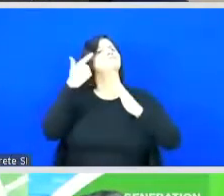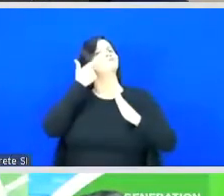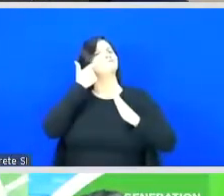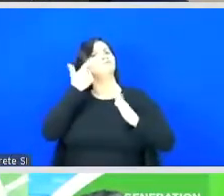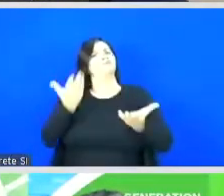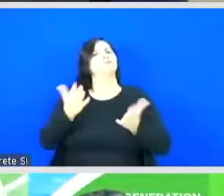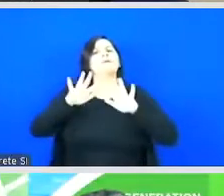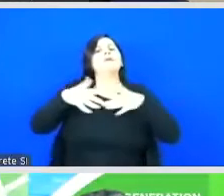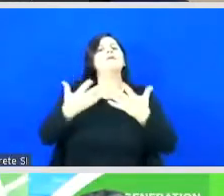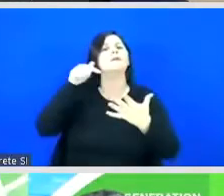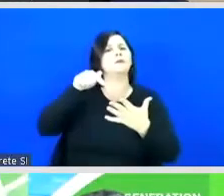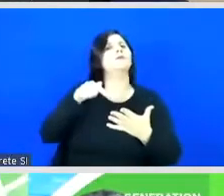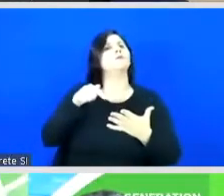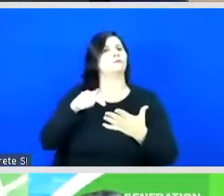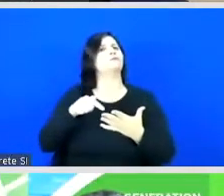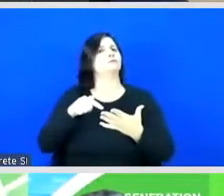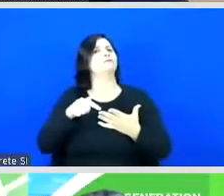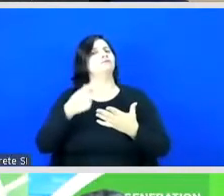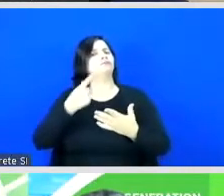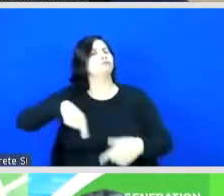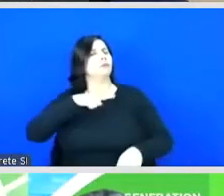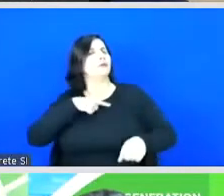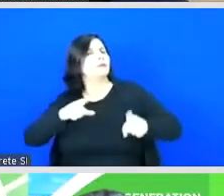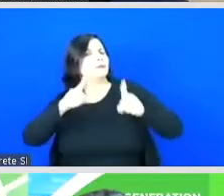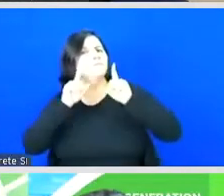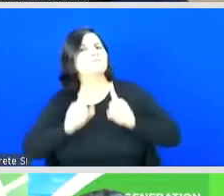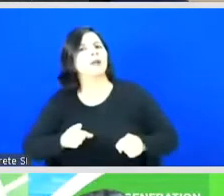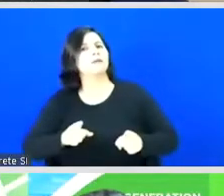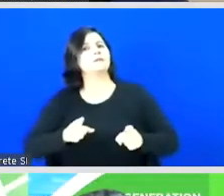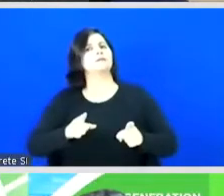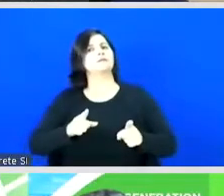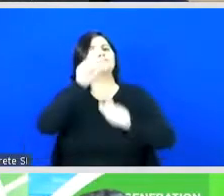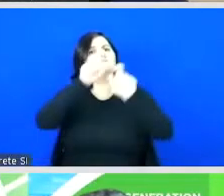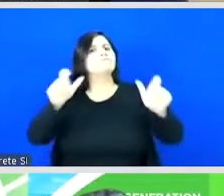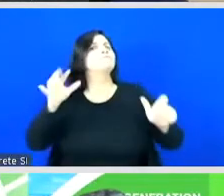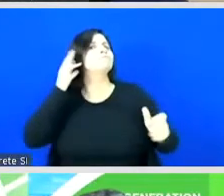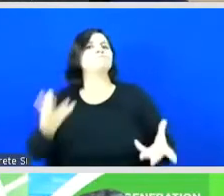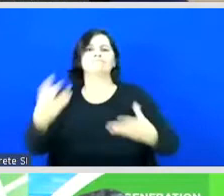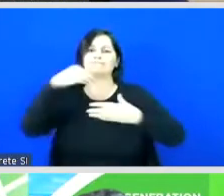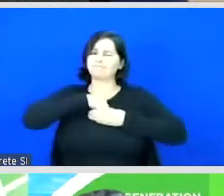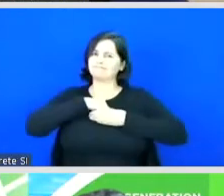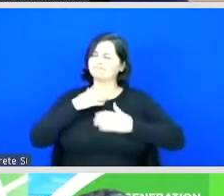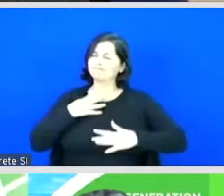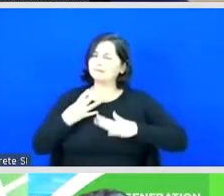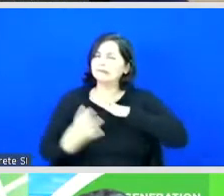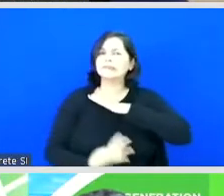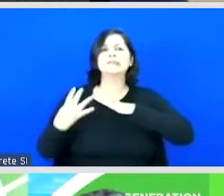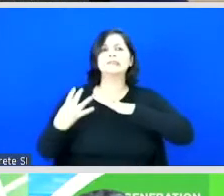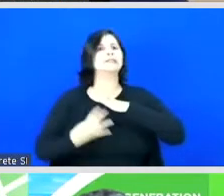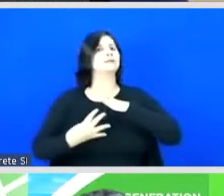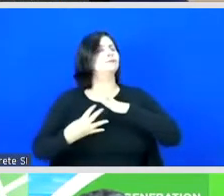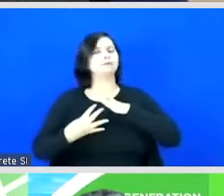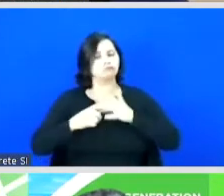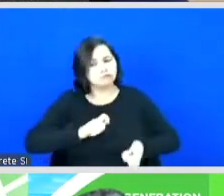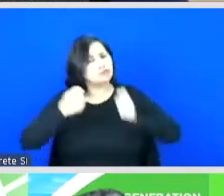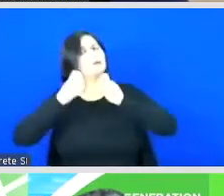and concerns, because otherwise we will not succeed, since we know that women, and as you all have given us testimonies